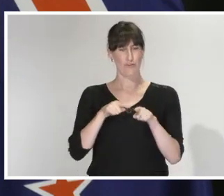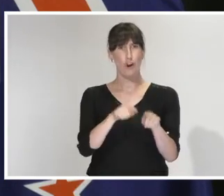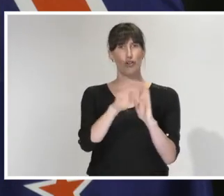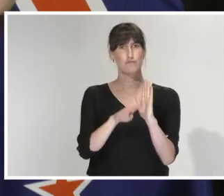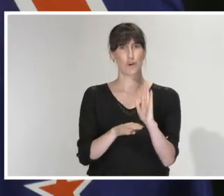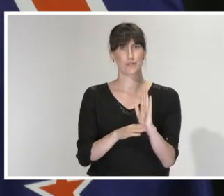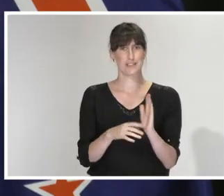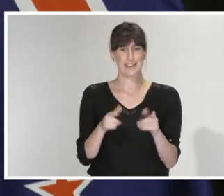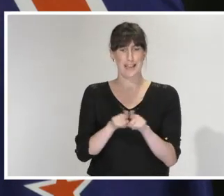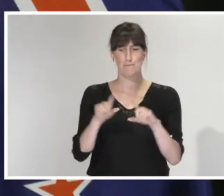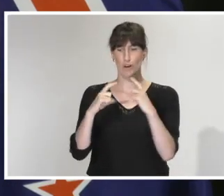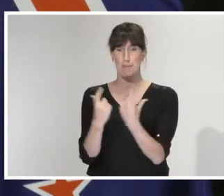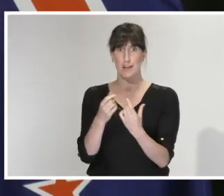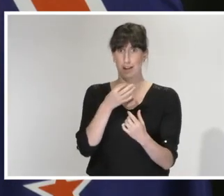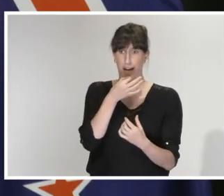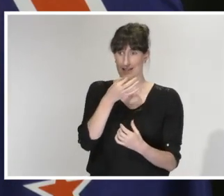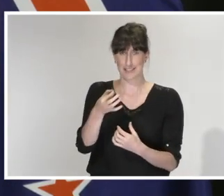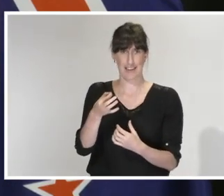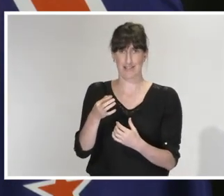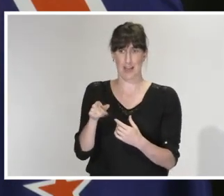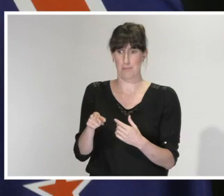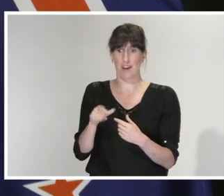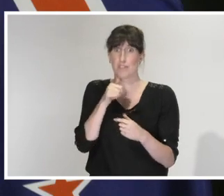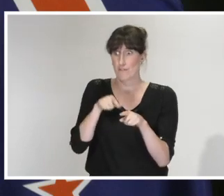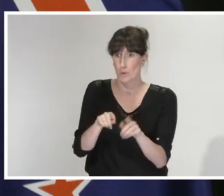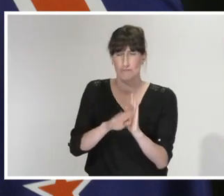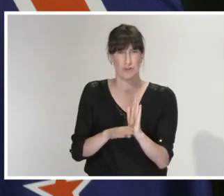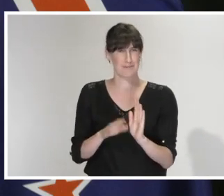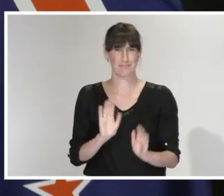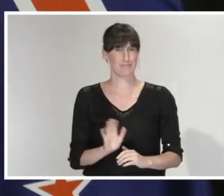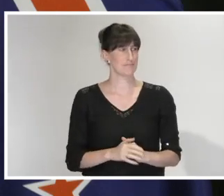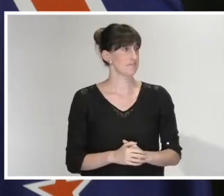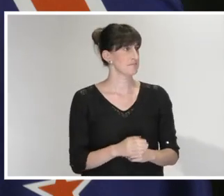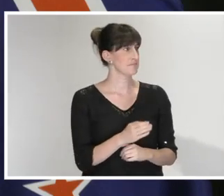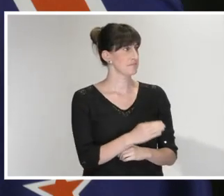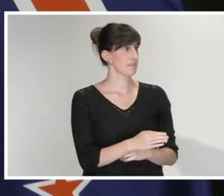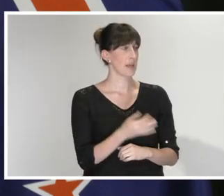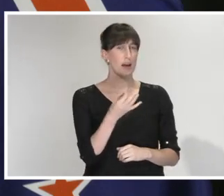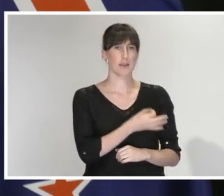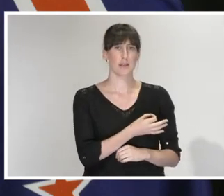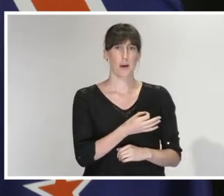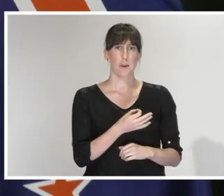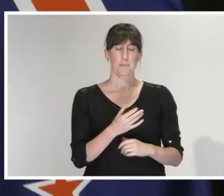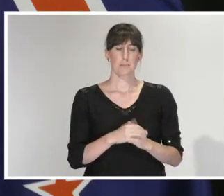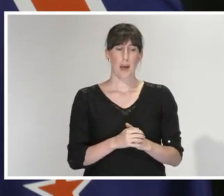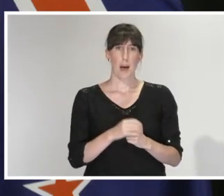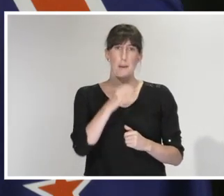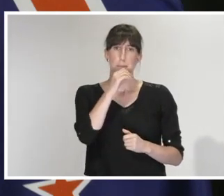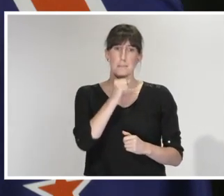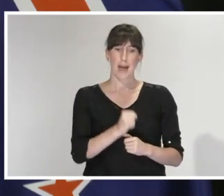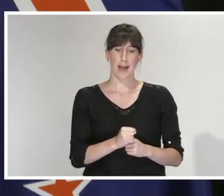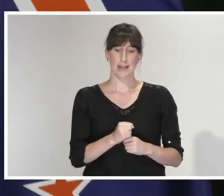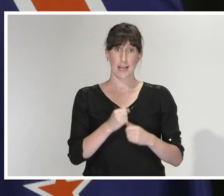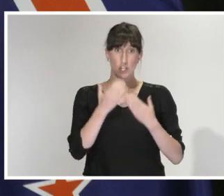them. Yep. On testing of close contacts, a doctor has been in touch with RNZ. A man displaying clear symptoms of COVID-19 was